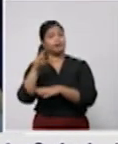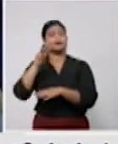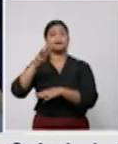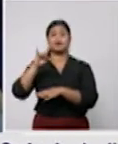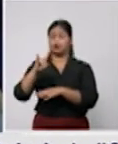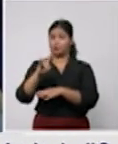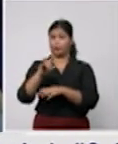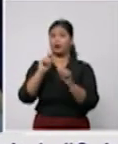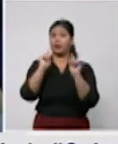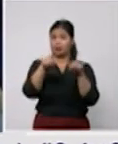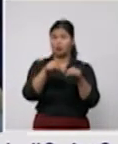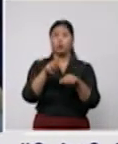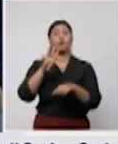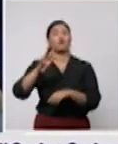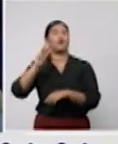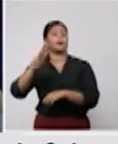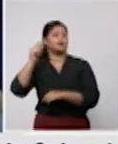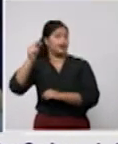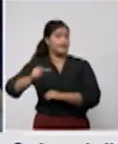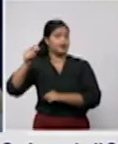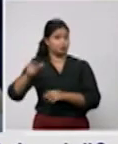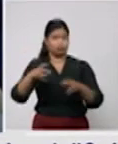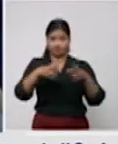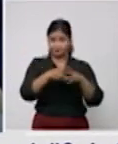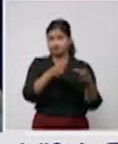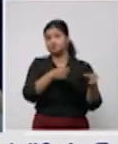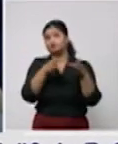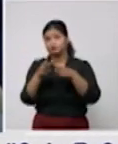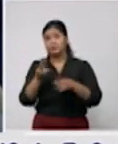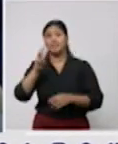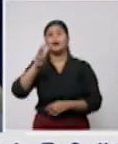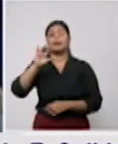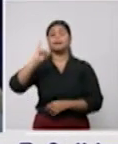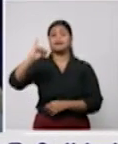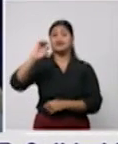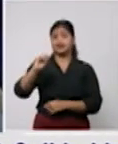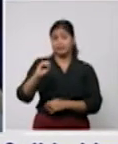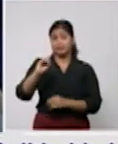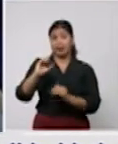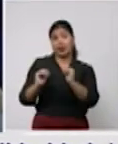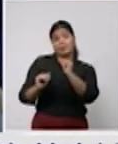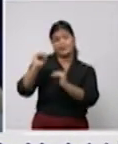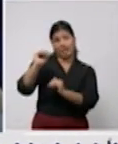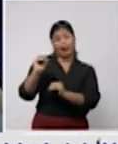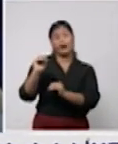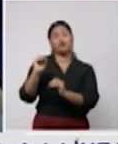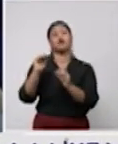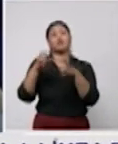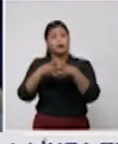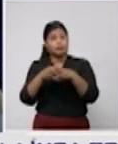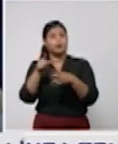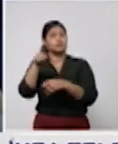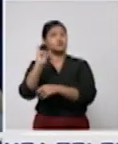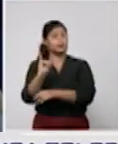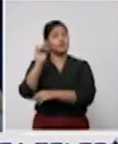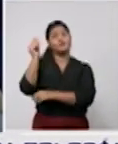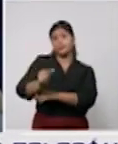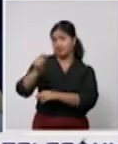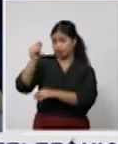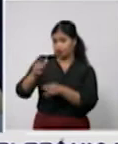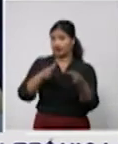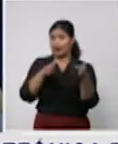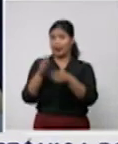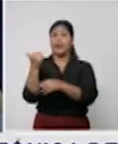and 39. 16 are over the age of 60 and 10 are under 20.